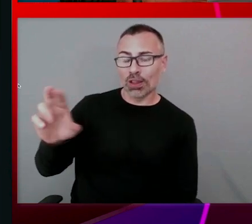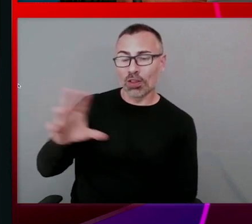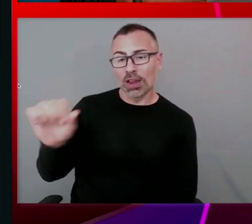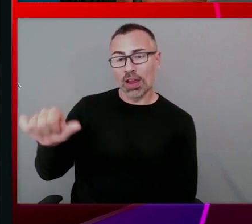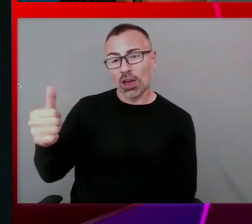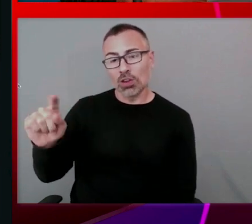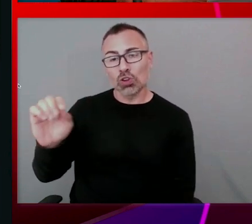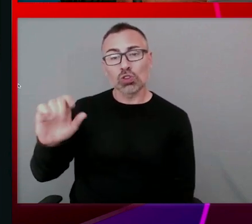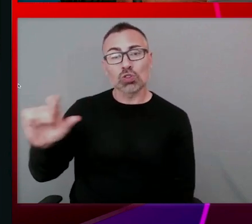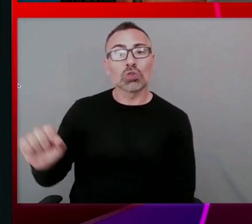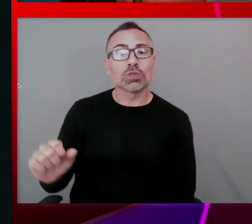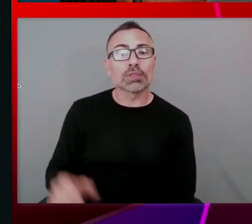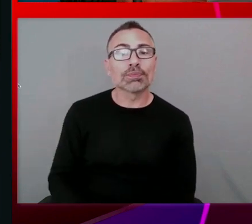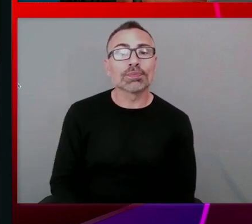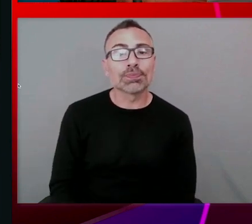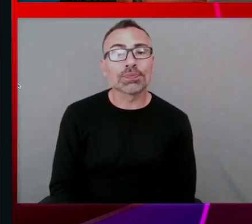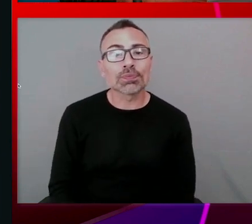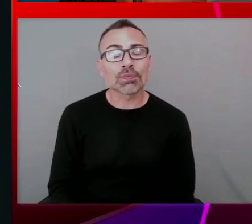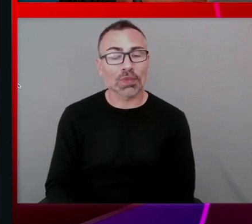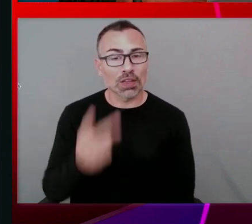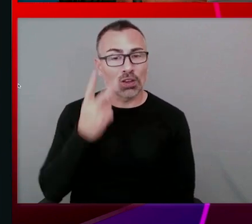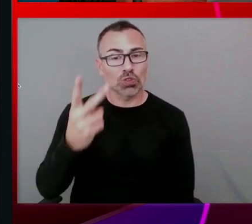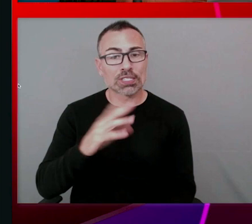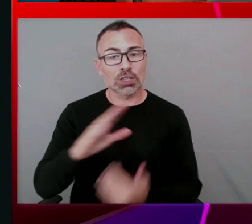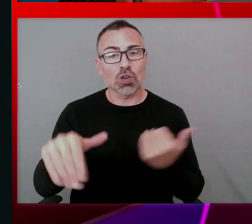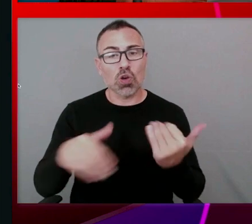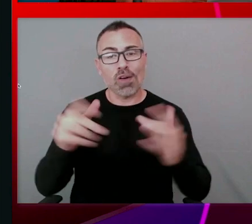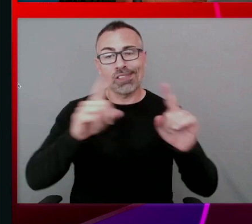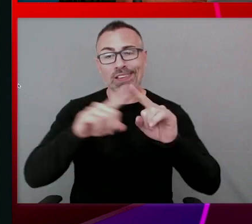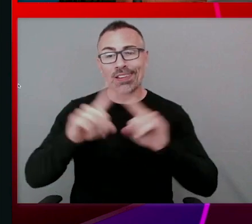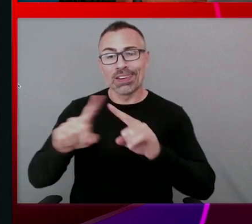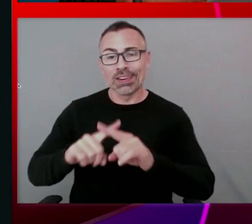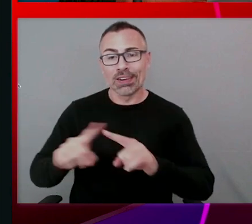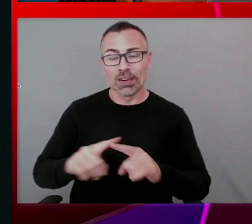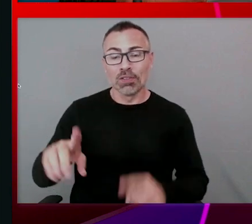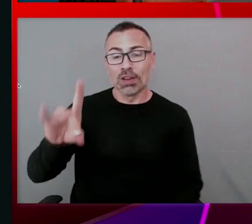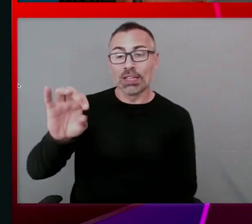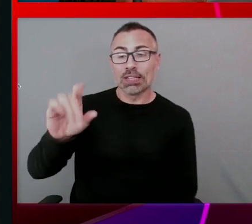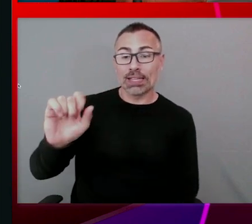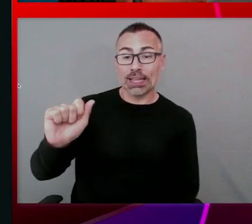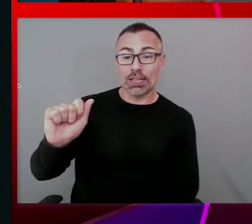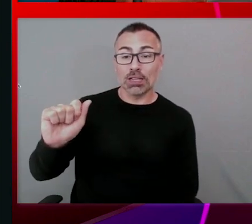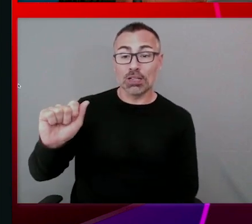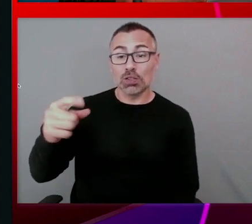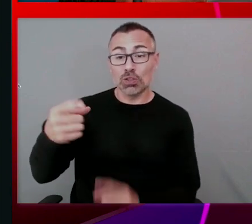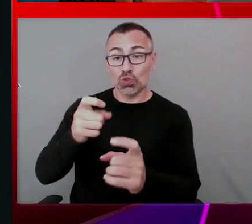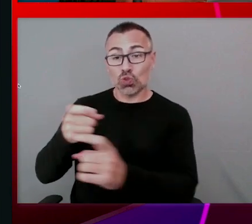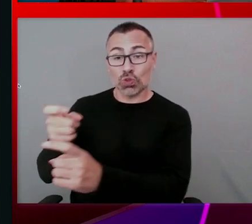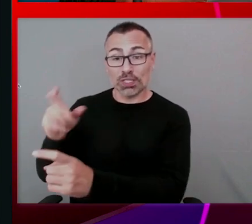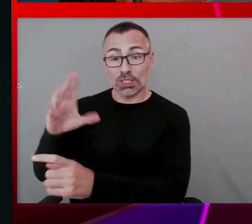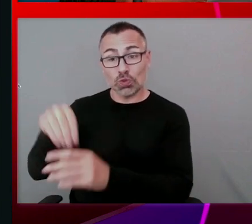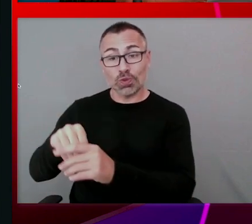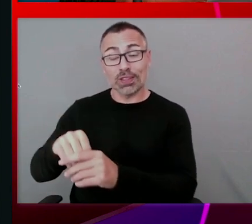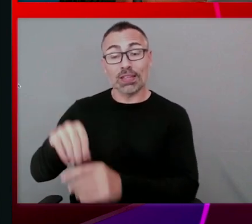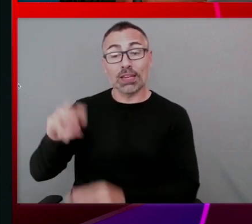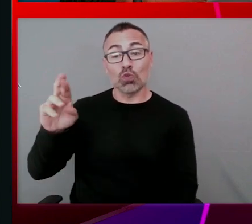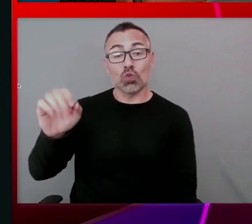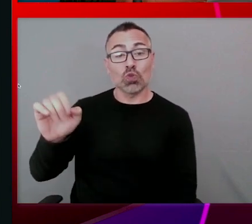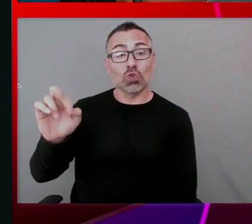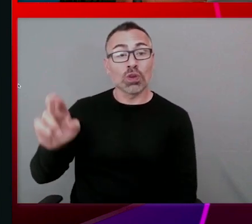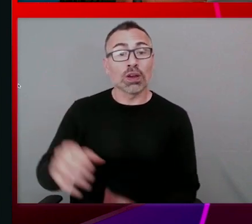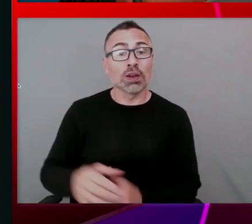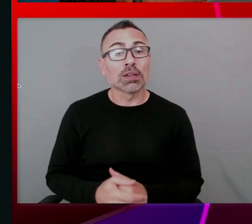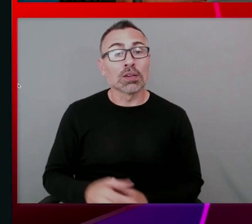is all the different data sources for which you have access to within Data Wrangler. So natively, we were supporting S3, Athena,